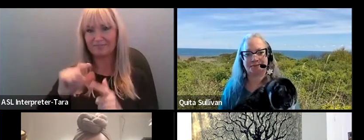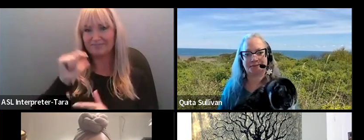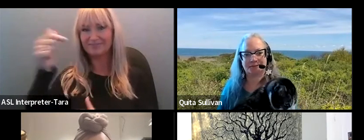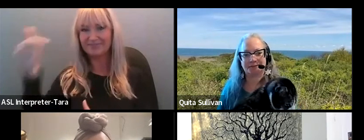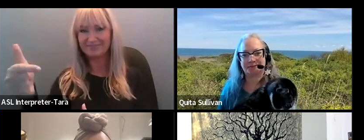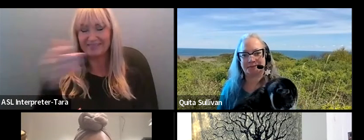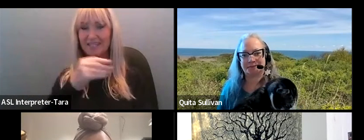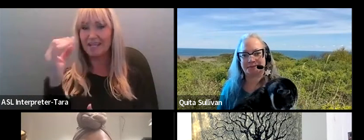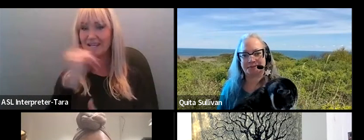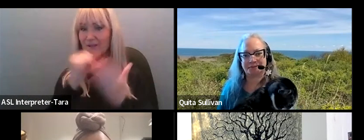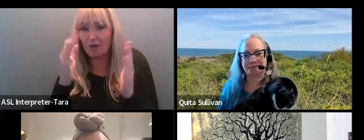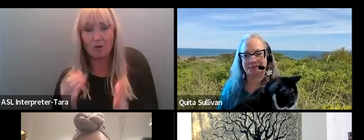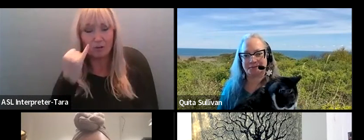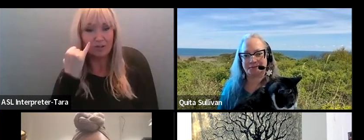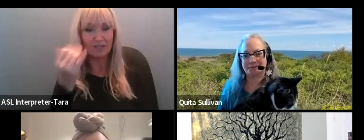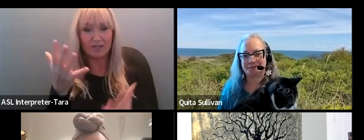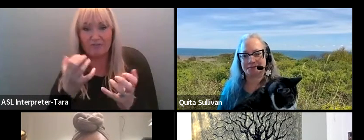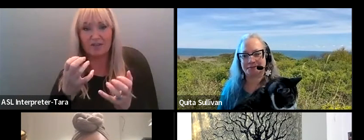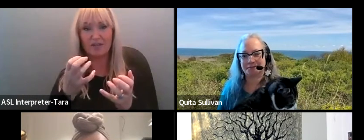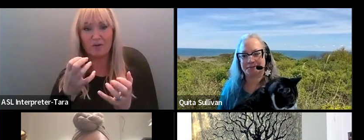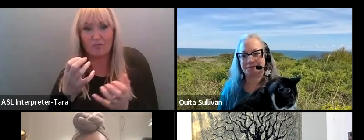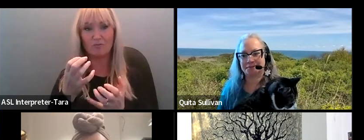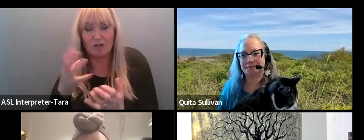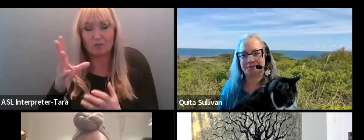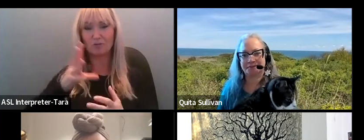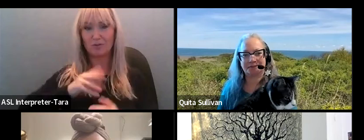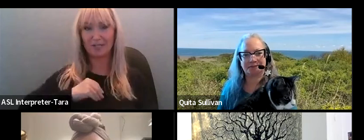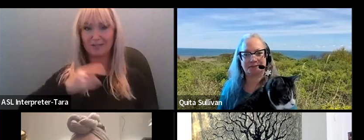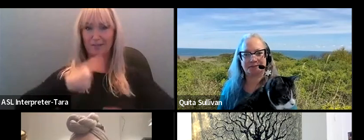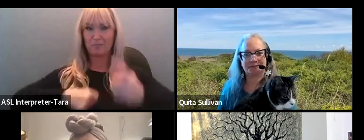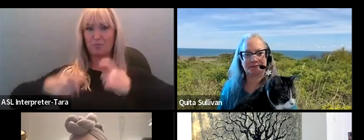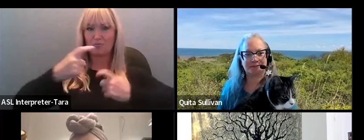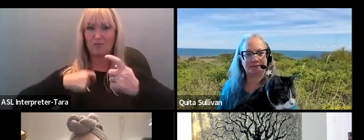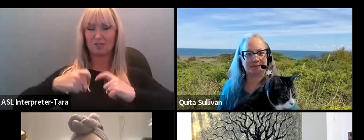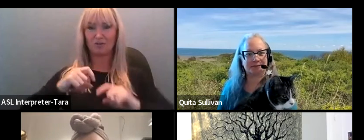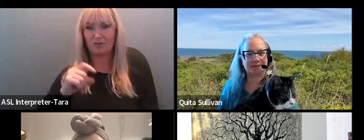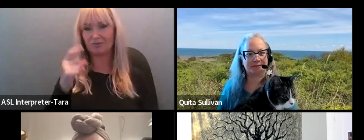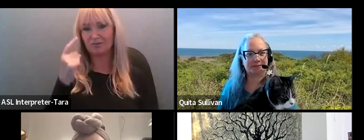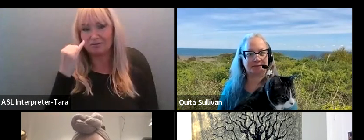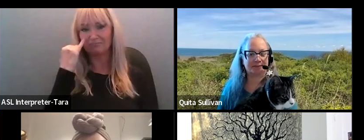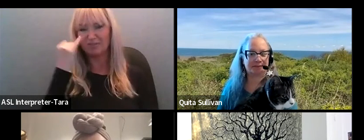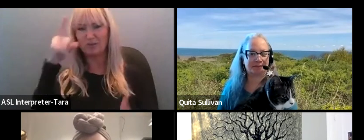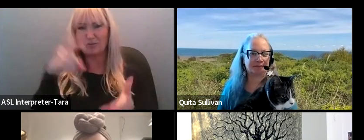artists if they would like to take questions via hand raise or other function.